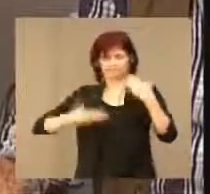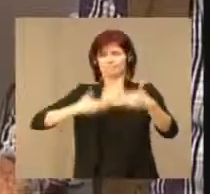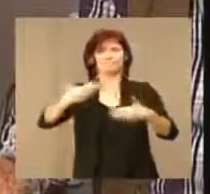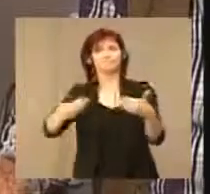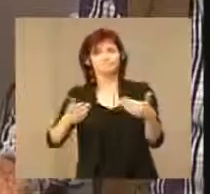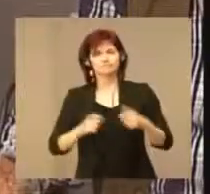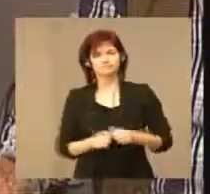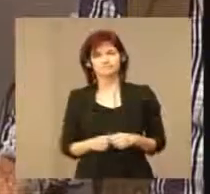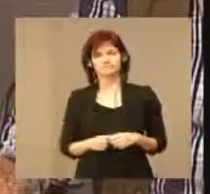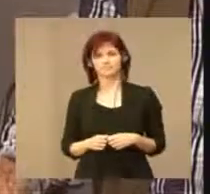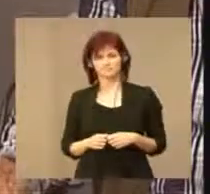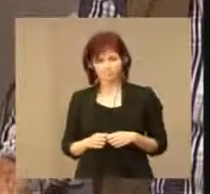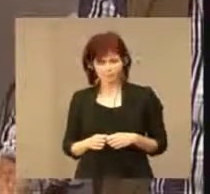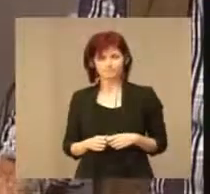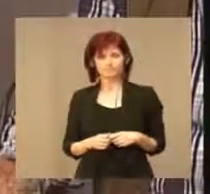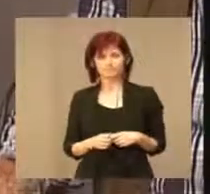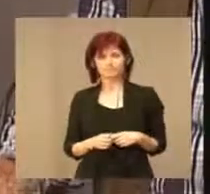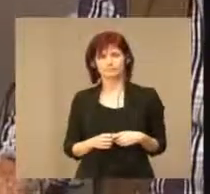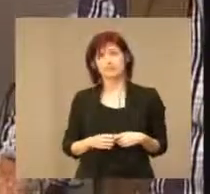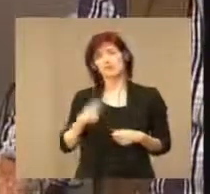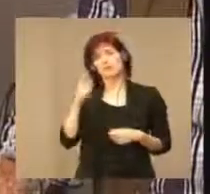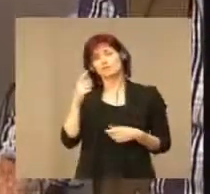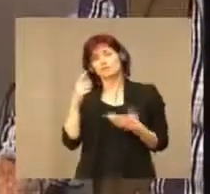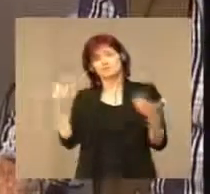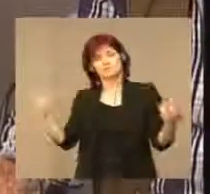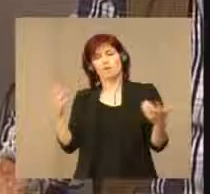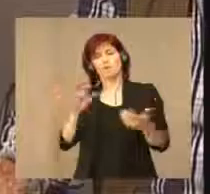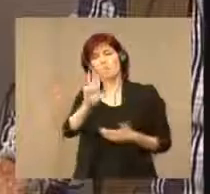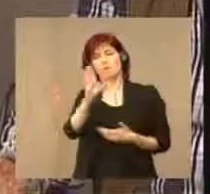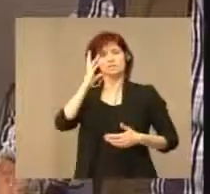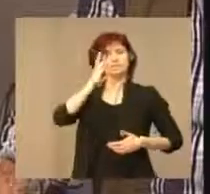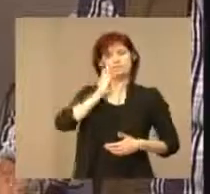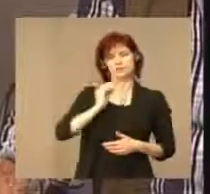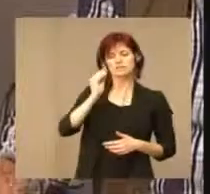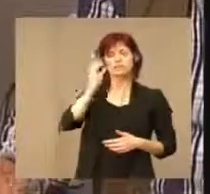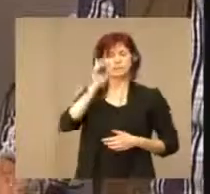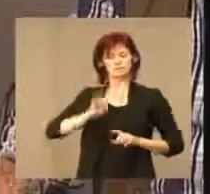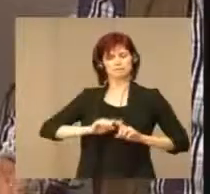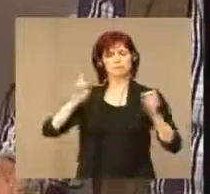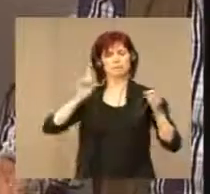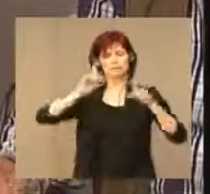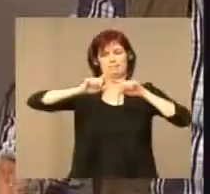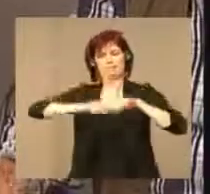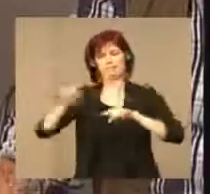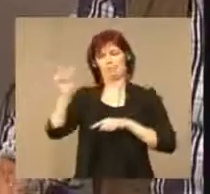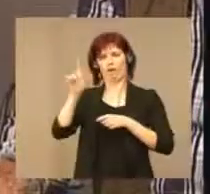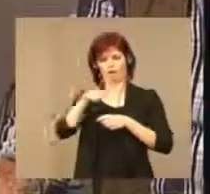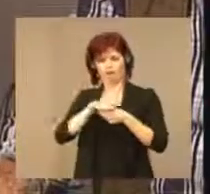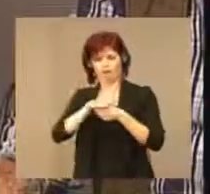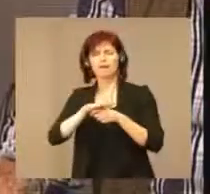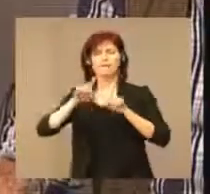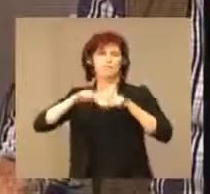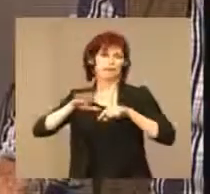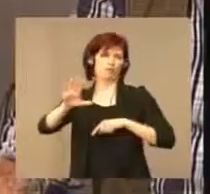as a citizen and as a person with disability under different accessibility requirements. And so we're very conscious, and